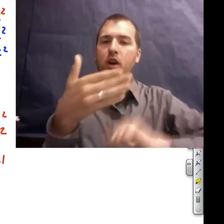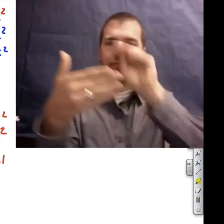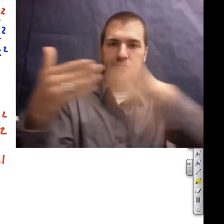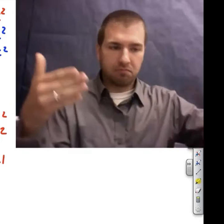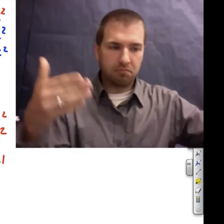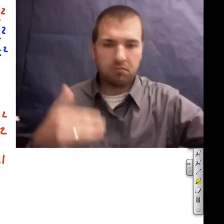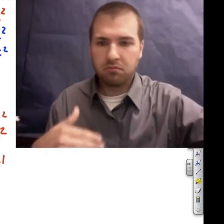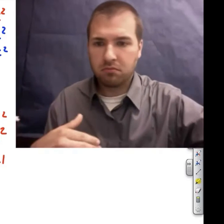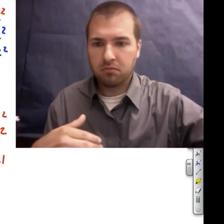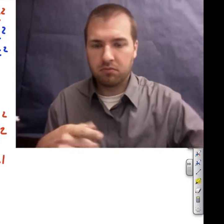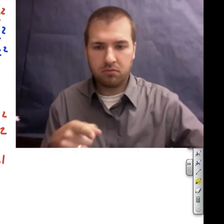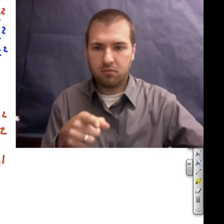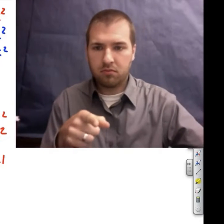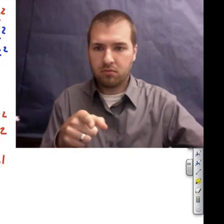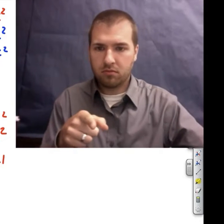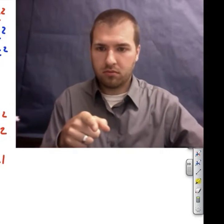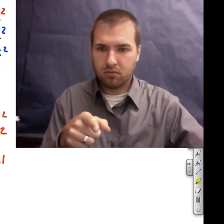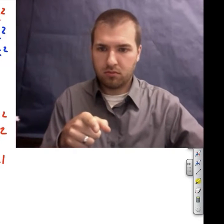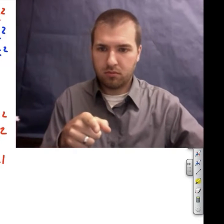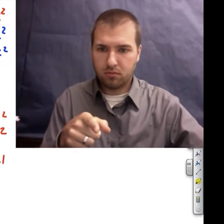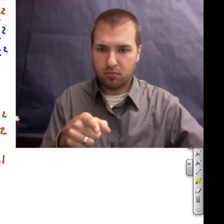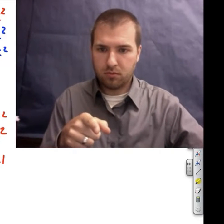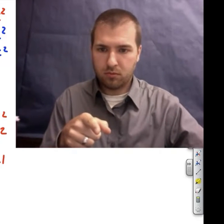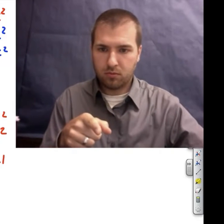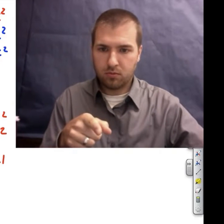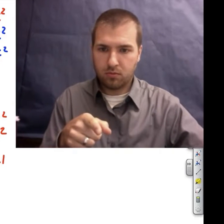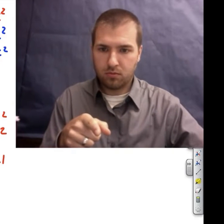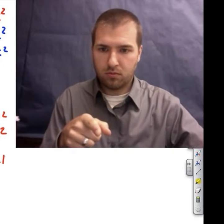of the squaring, but first we'll subtract.